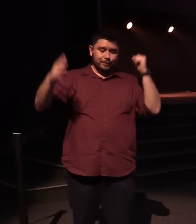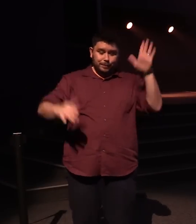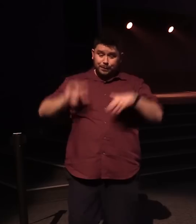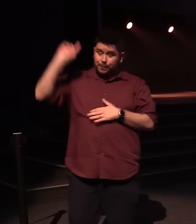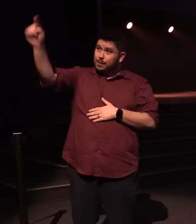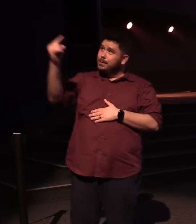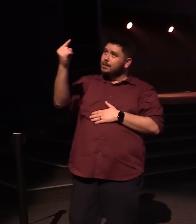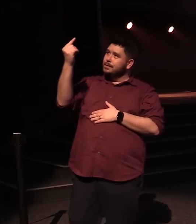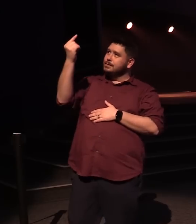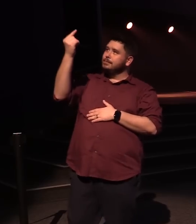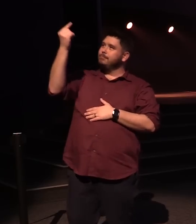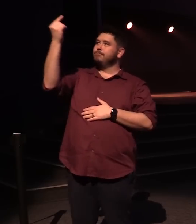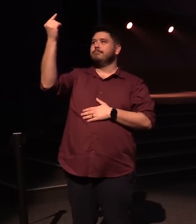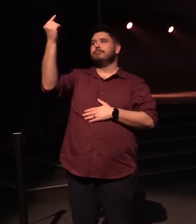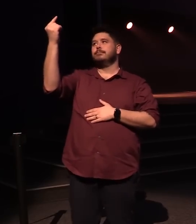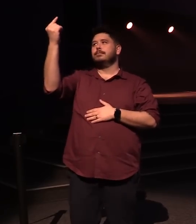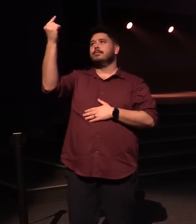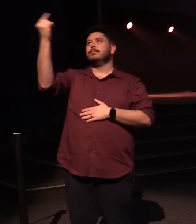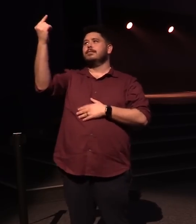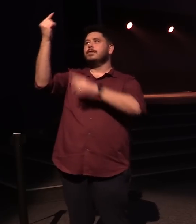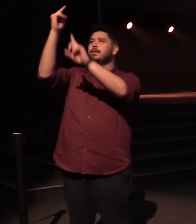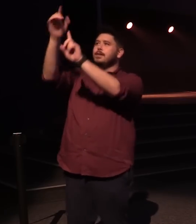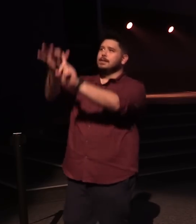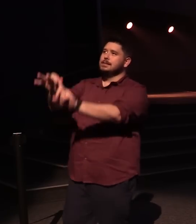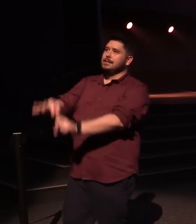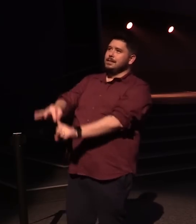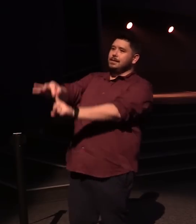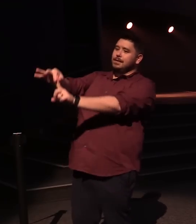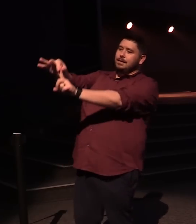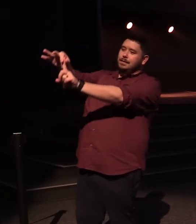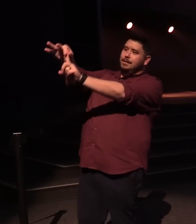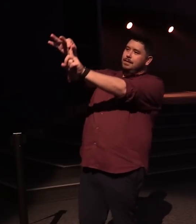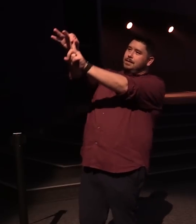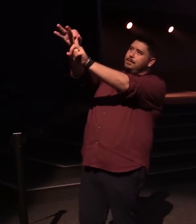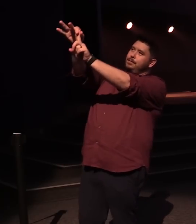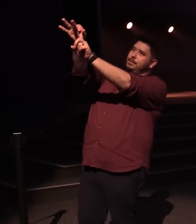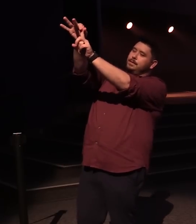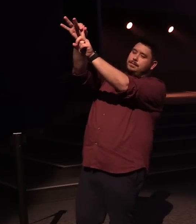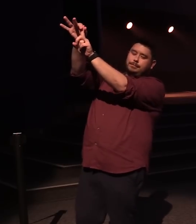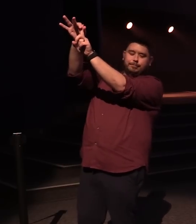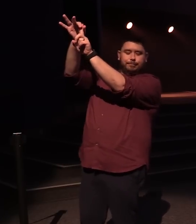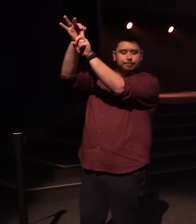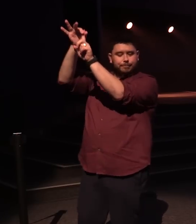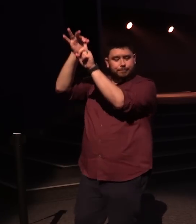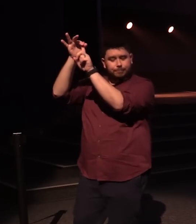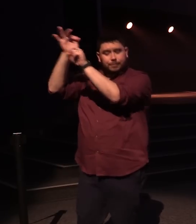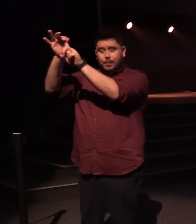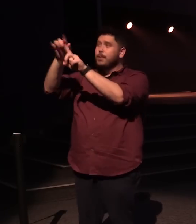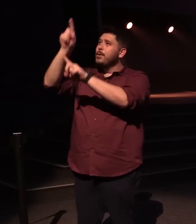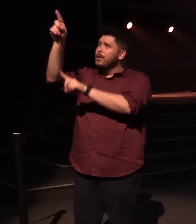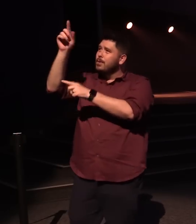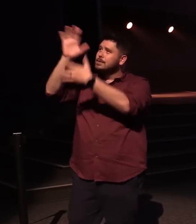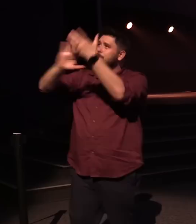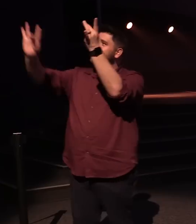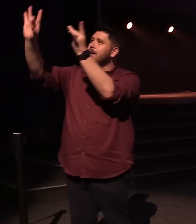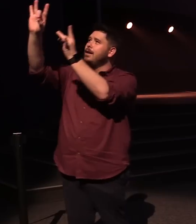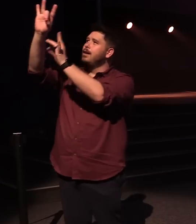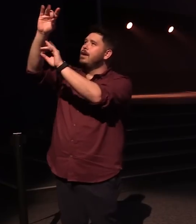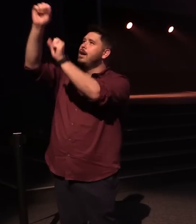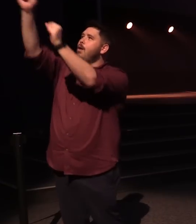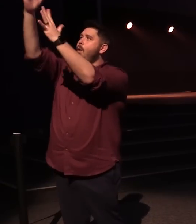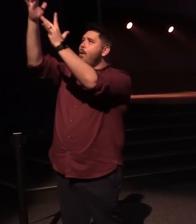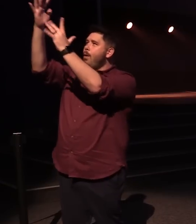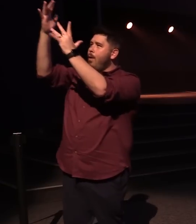You are the one different from the rest. There's resurrection in